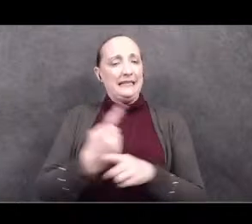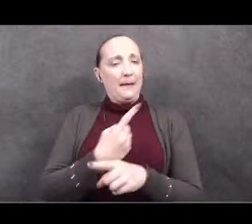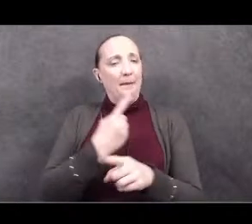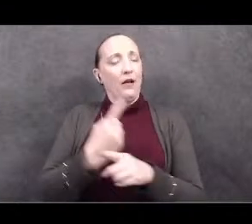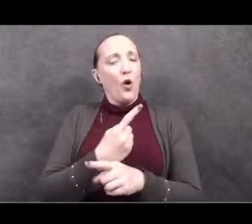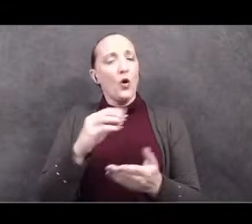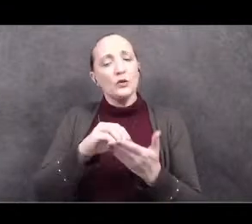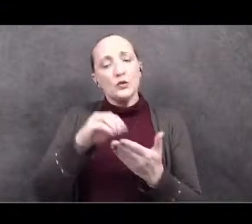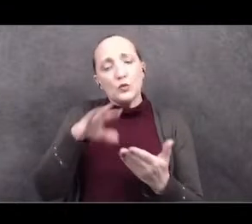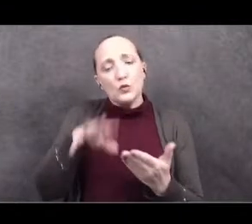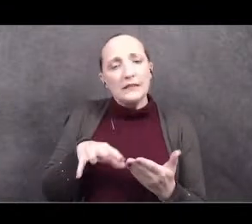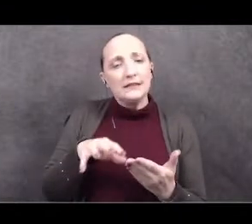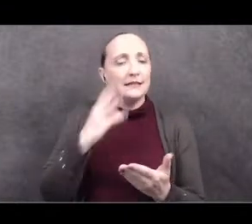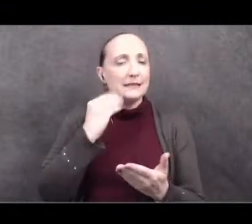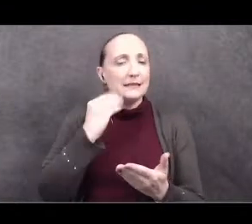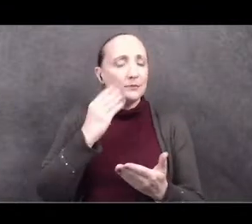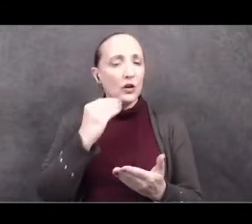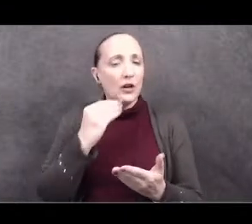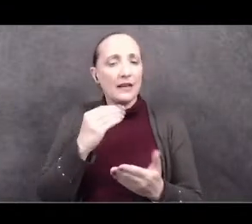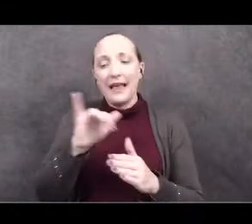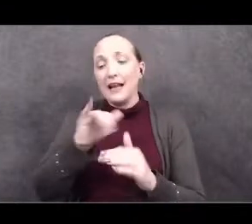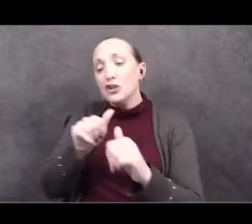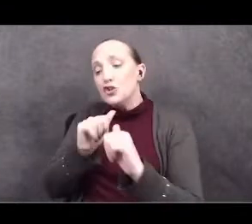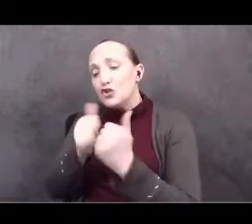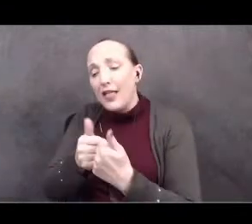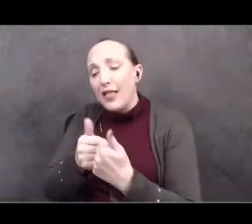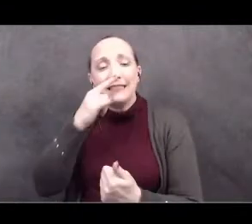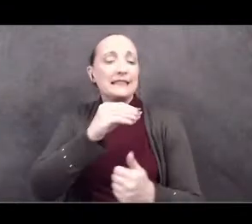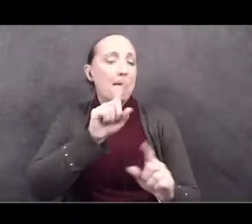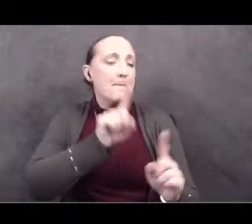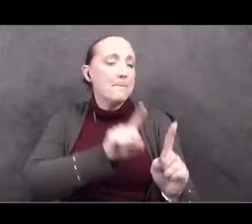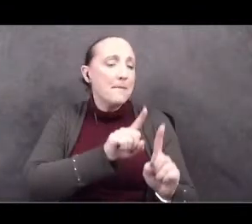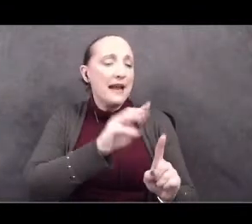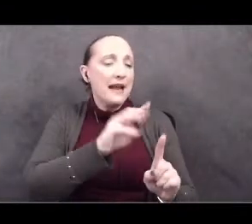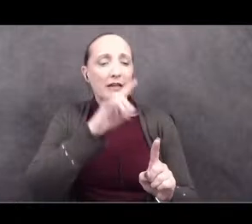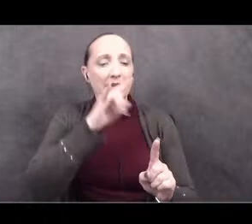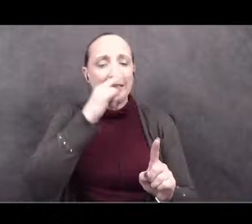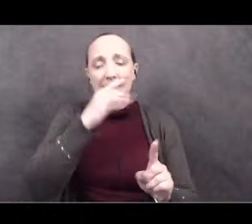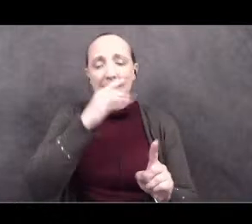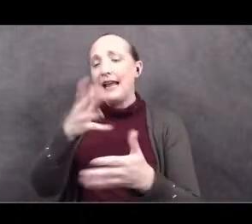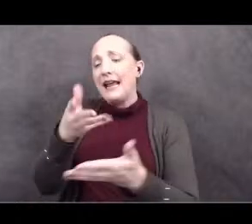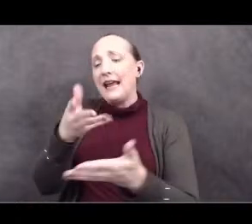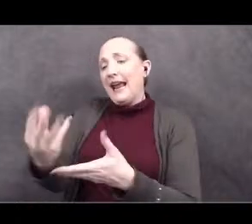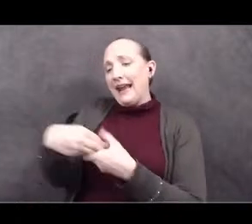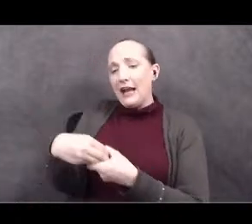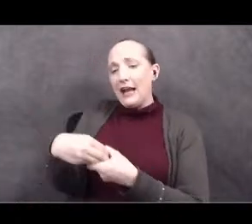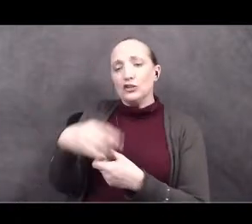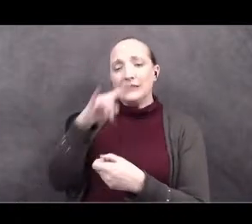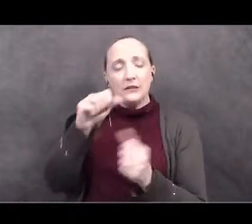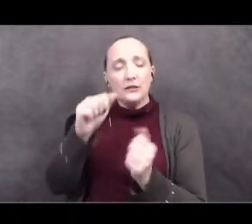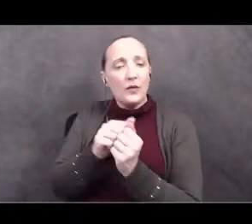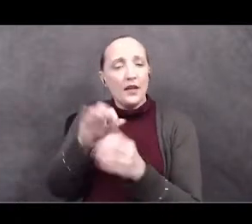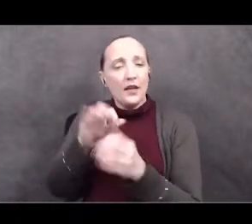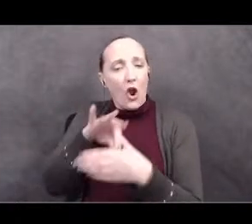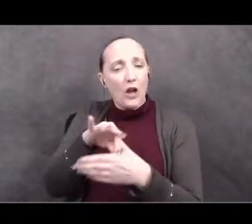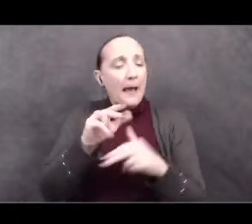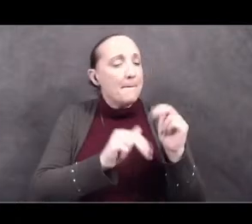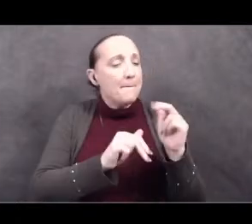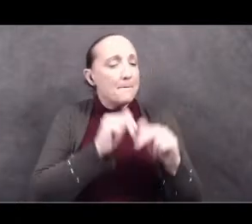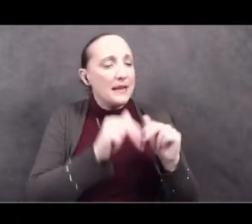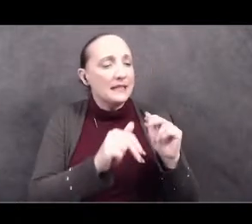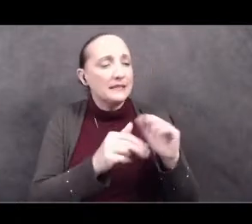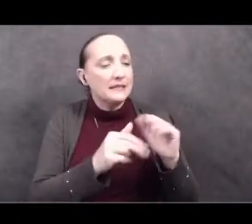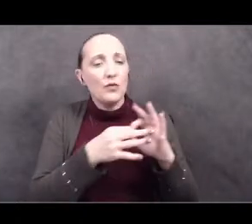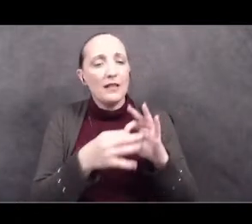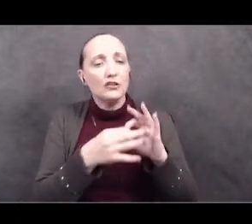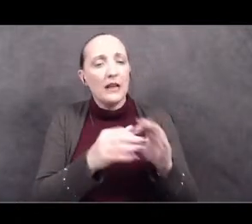their learning mentoring kiddos to be their best selves engaging kiddos in content building relationships based on trust and attention inte